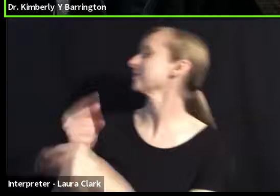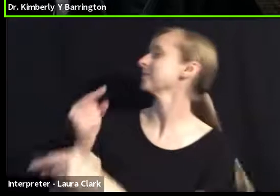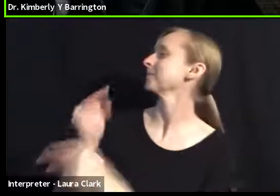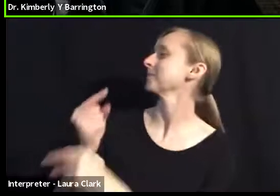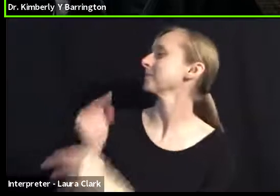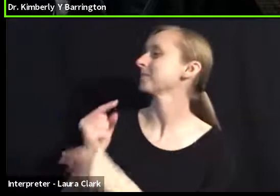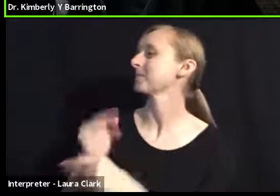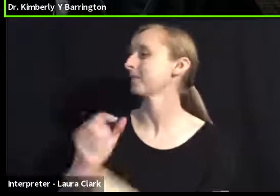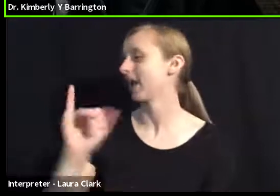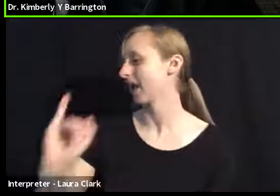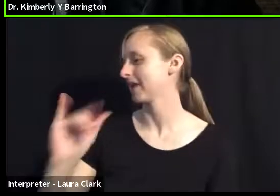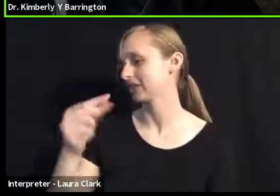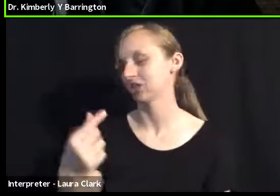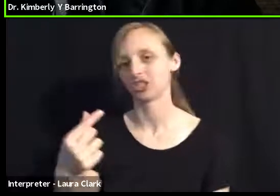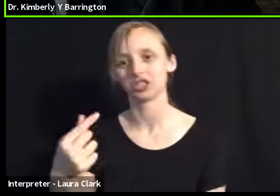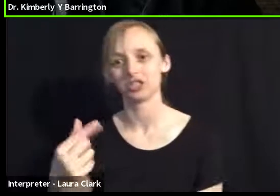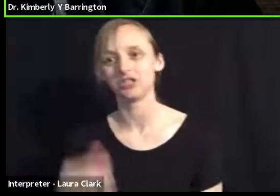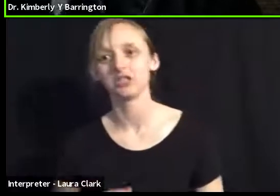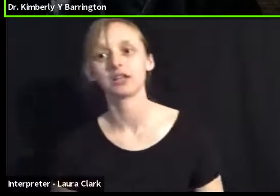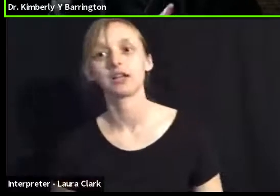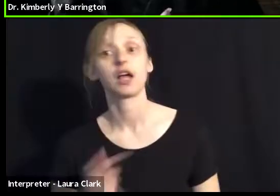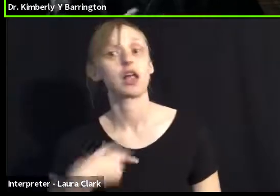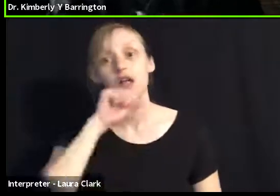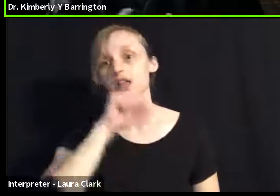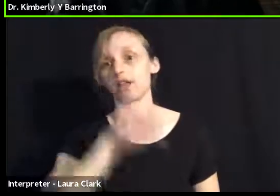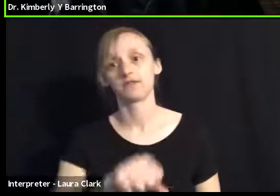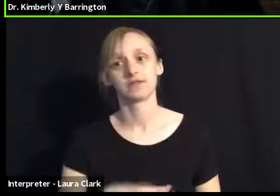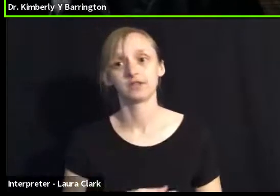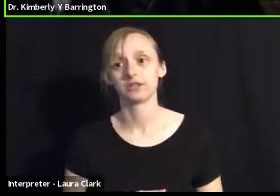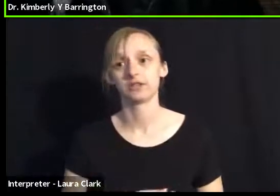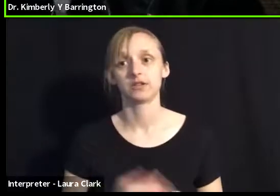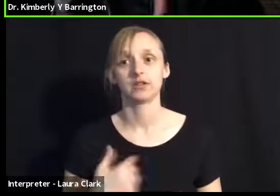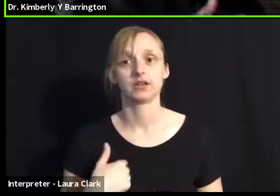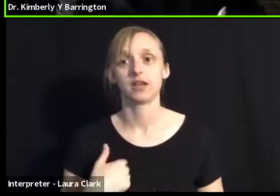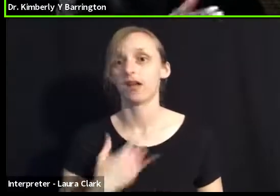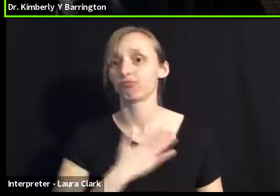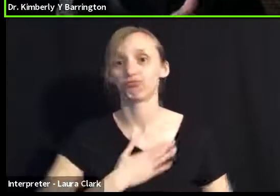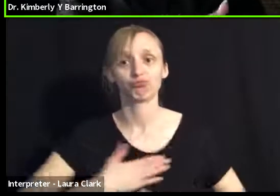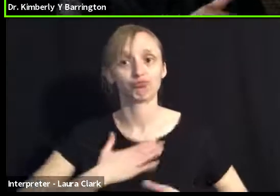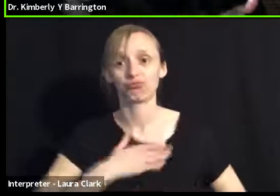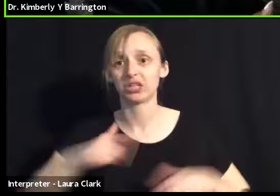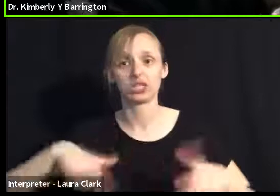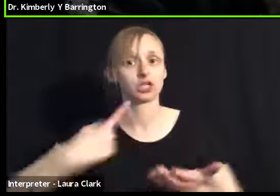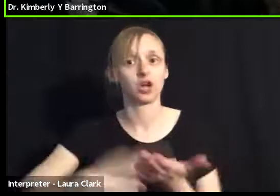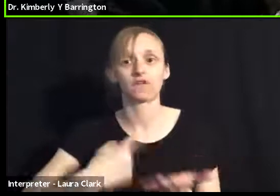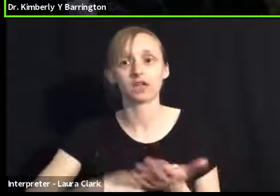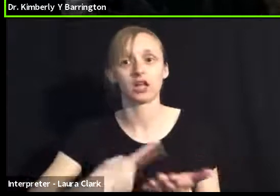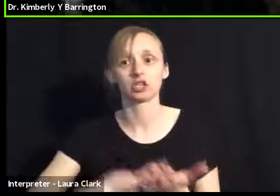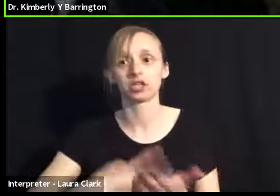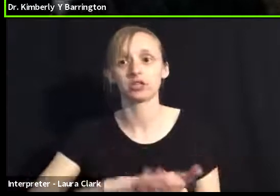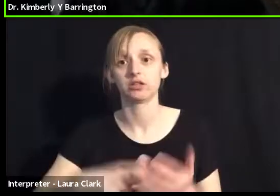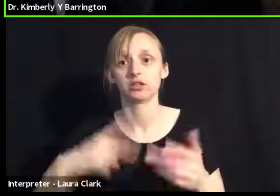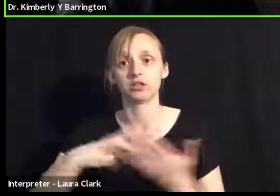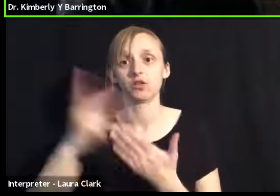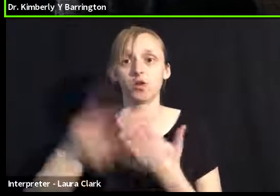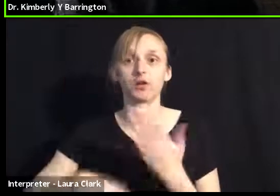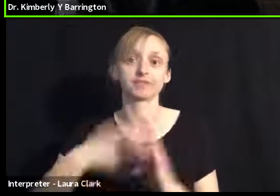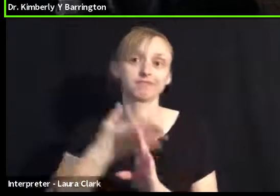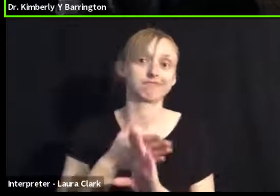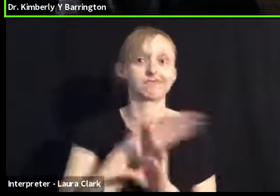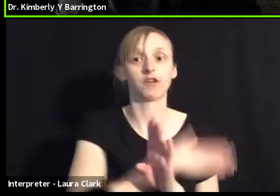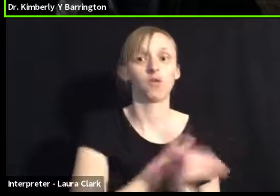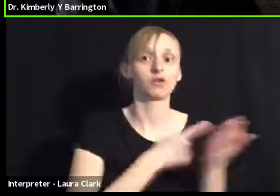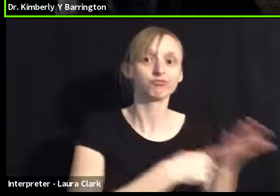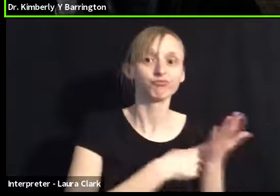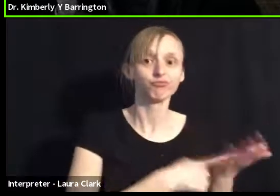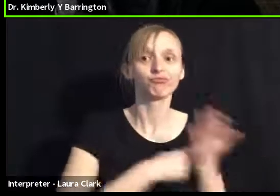But I just love it. I love the conversation, you know, the conversation before the show before the show.